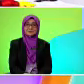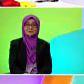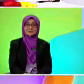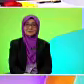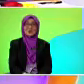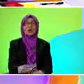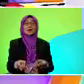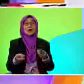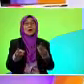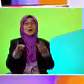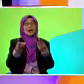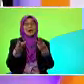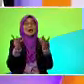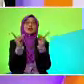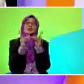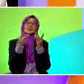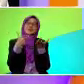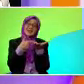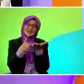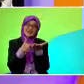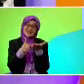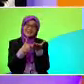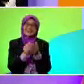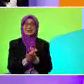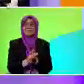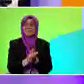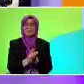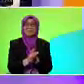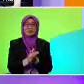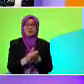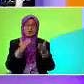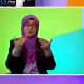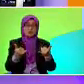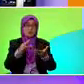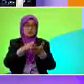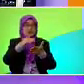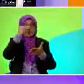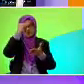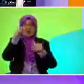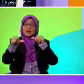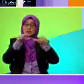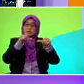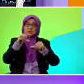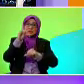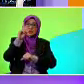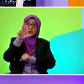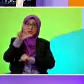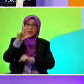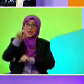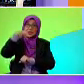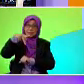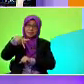Welcome back to DidikTV KPM, and we are in the process of learning Science DLP for Year 6, which